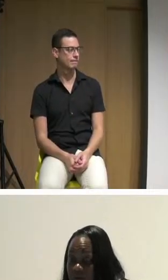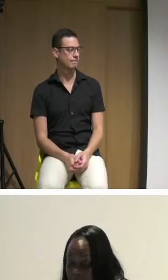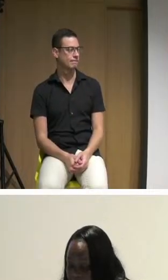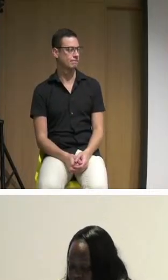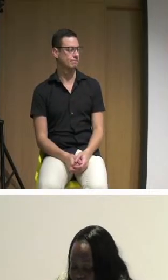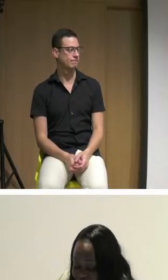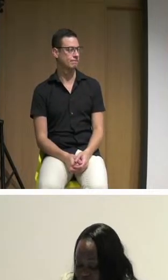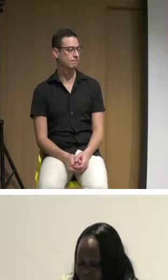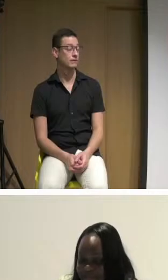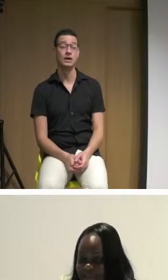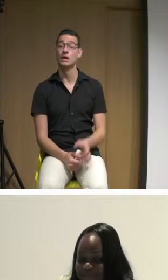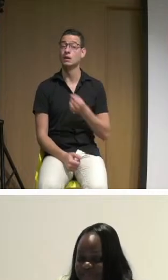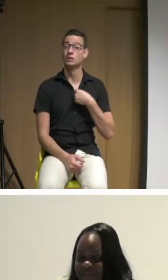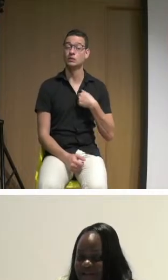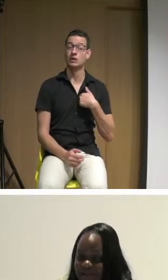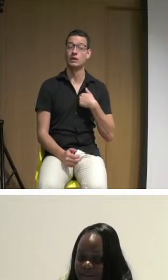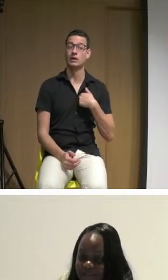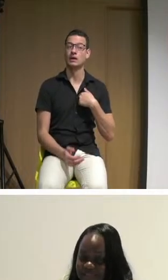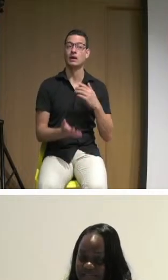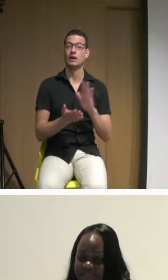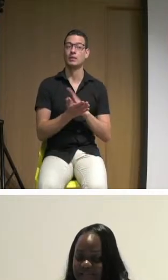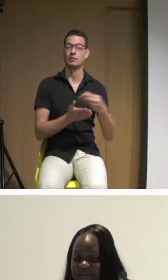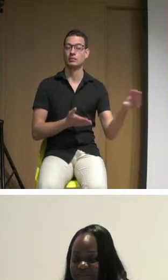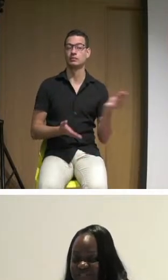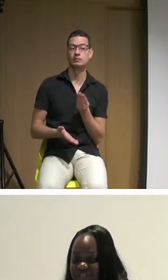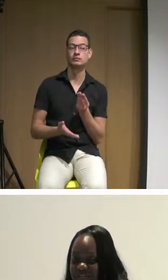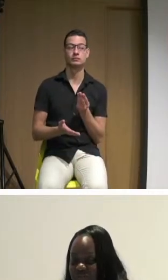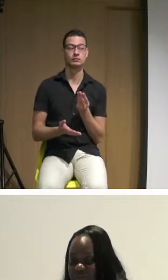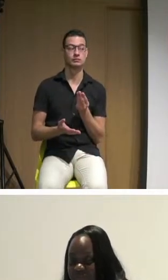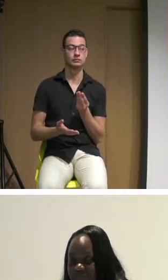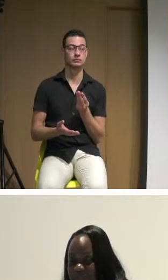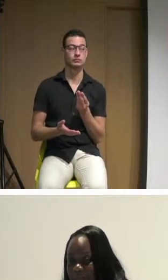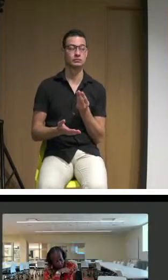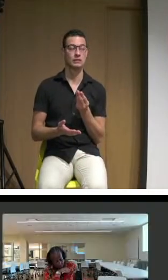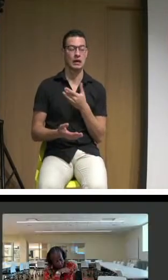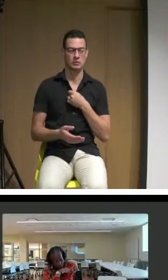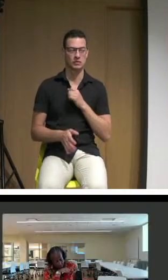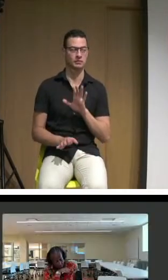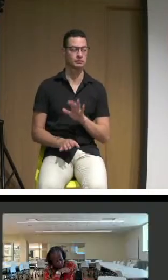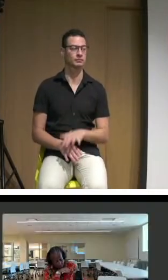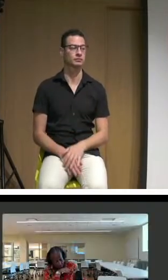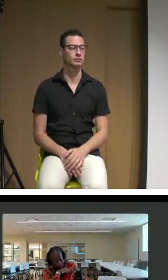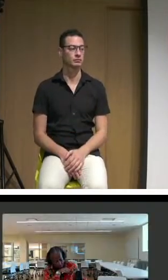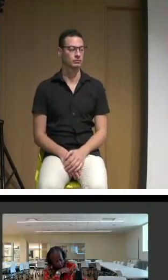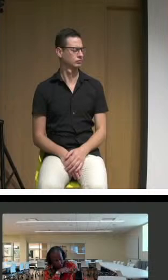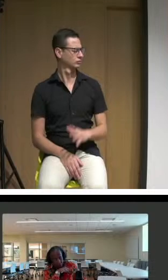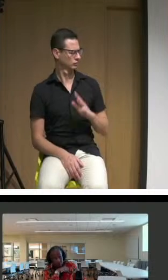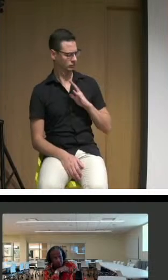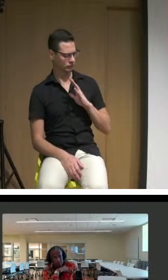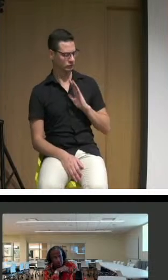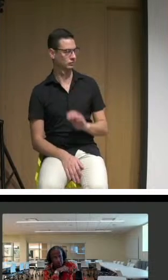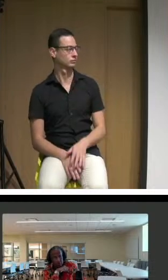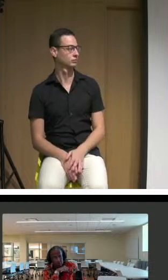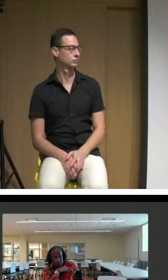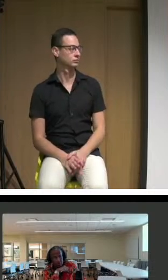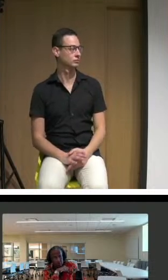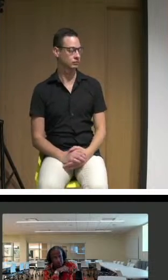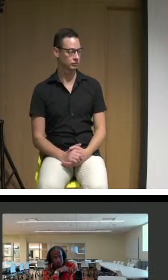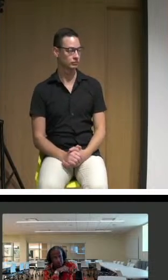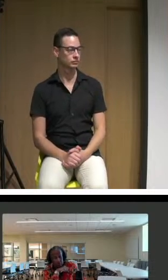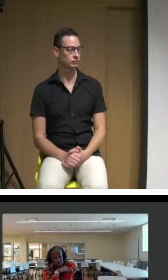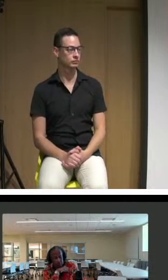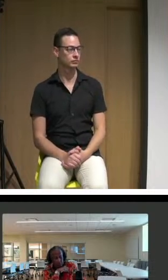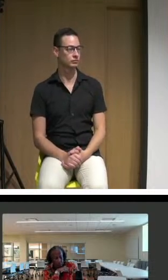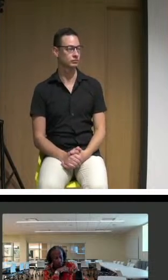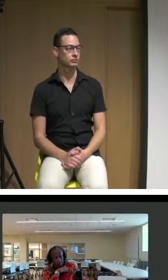I'm sorry, I was reading the note that came to me. I apologize, Commissioner Daniel Favors. No worries at all, Madam Chair. Does that mean, in light of